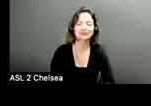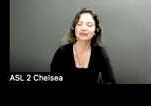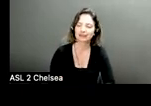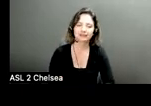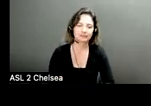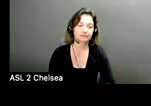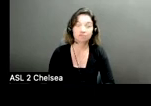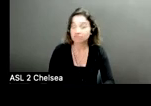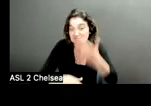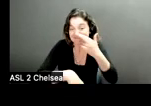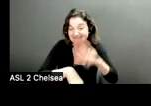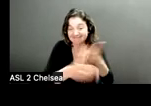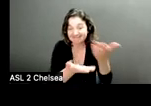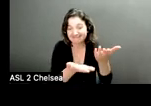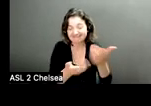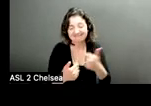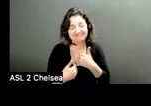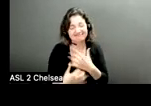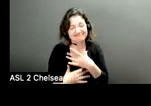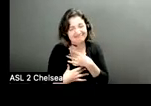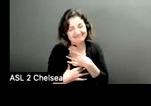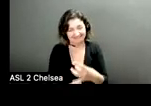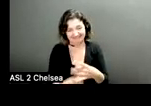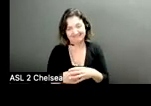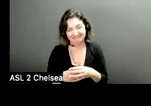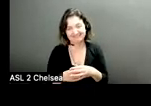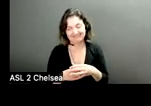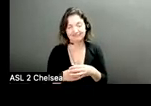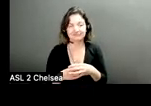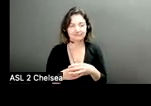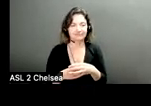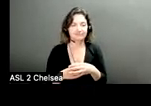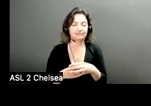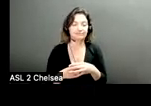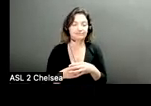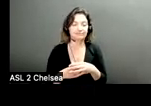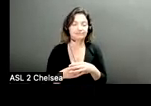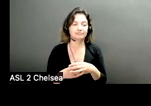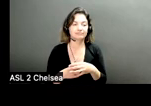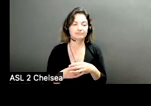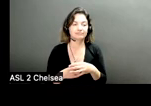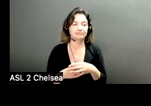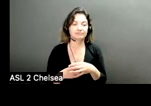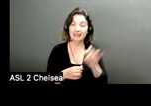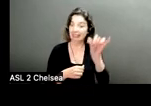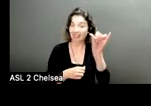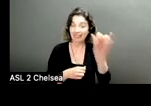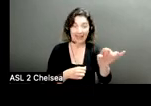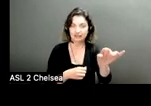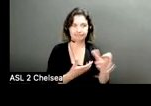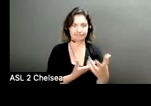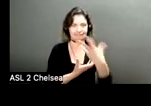But they're fun and I really like them. And you know, it really cements to me my personality as a